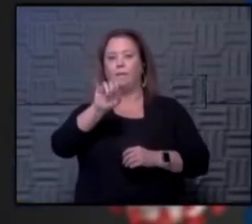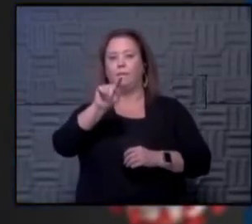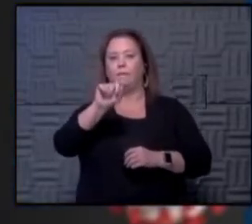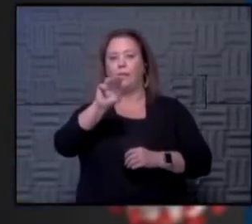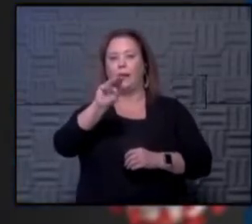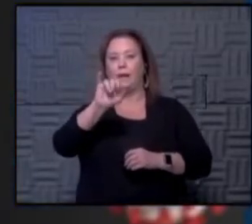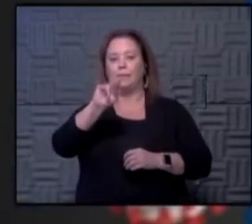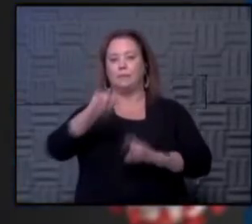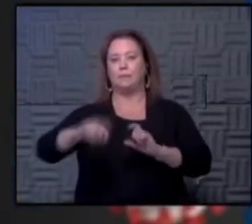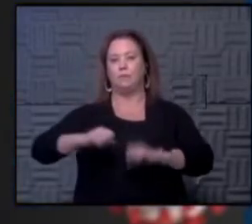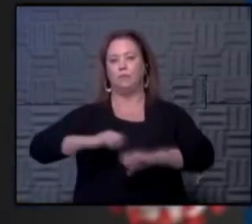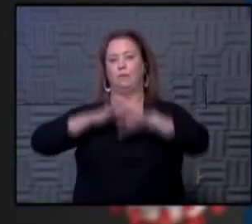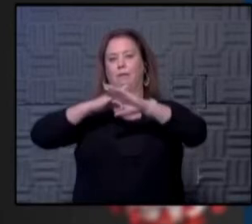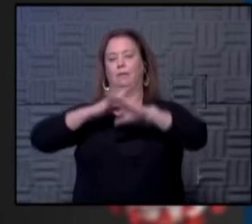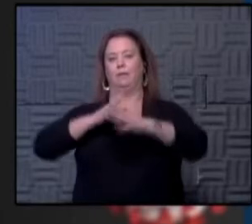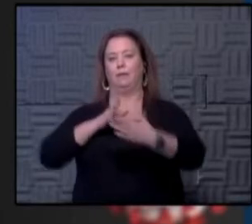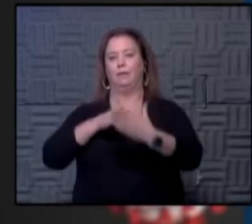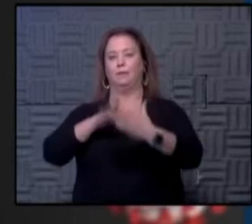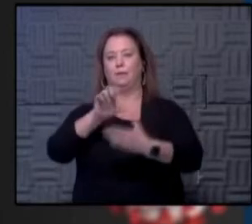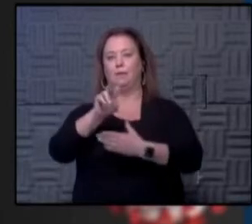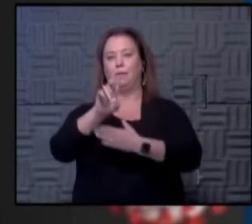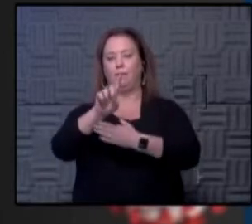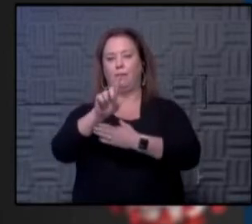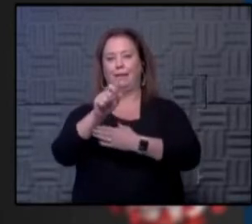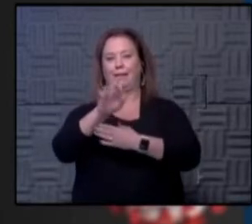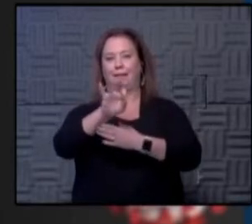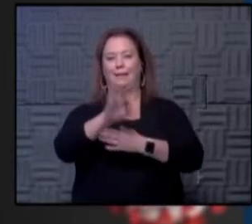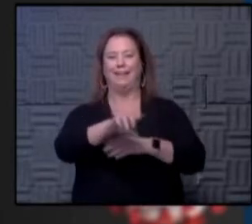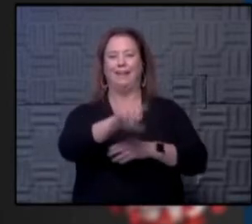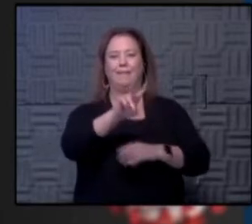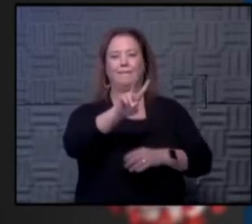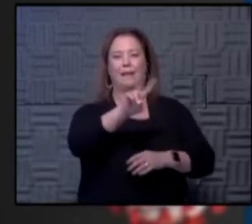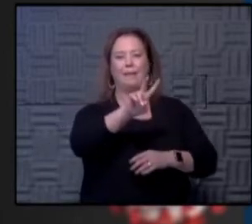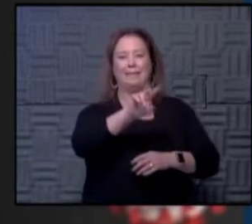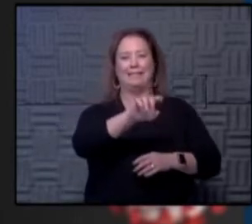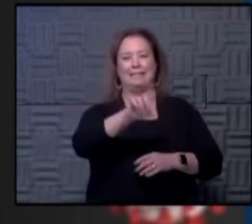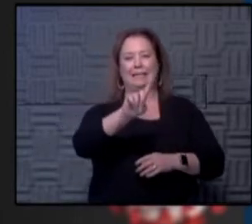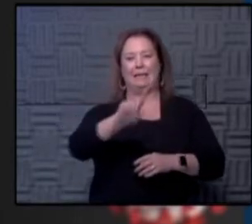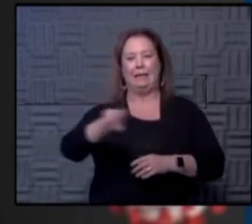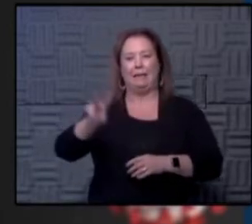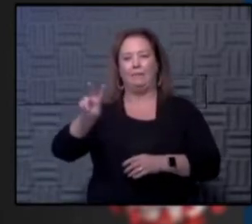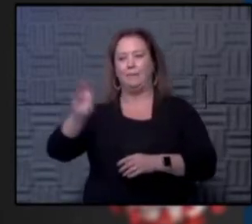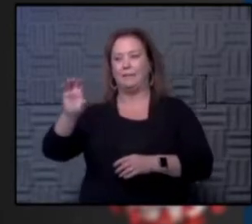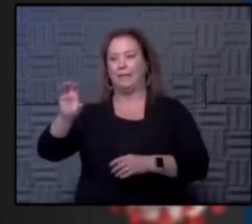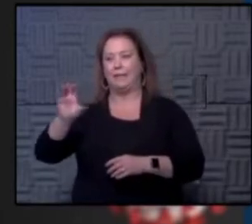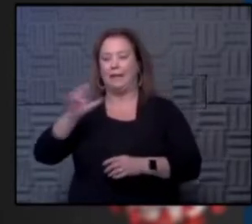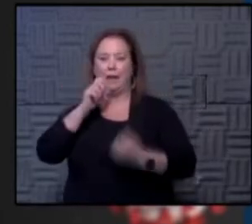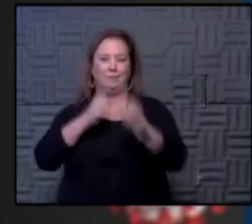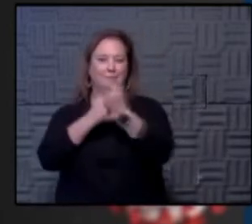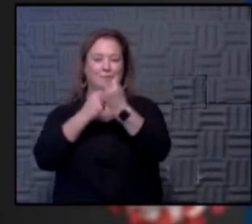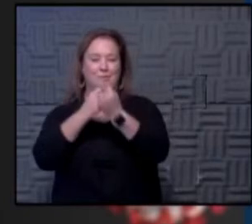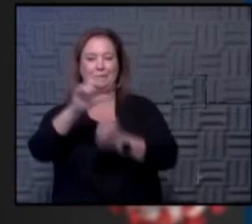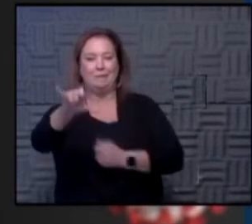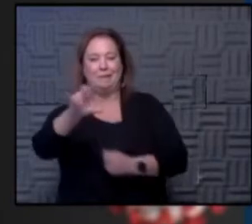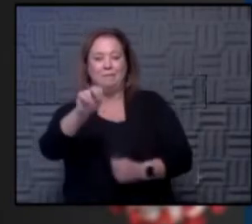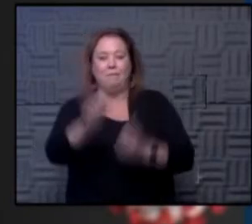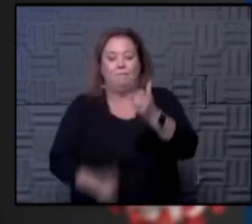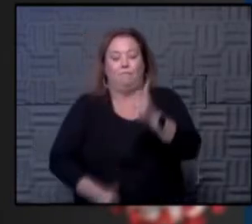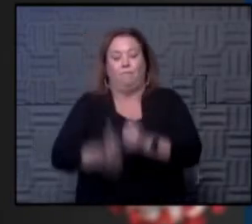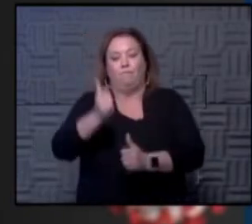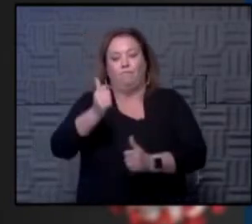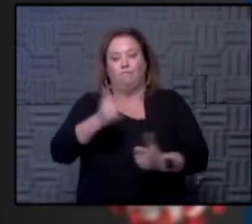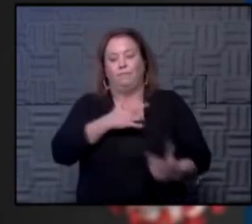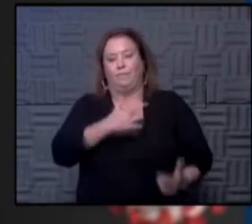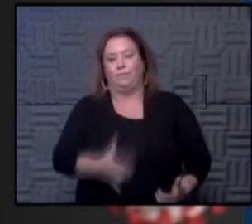against COVID-19? And D and C were the leading. Yeah, I'm not a big proponent. So I would say that for the most